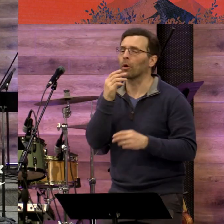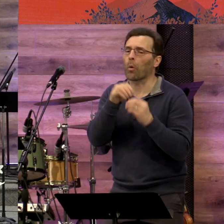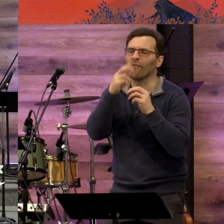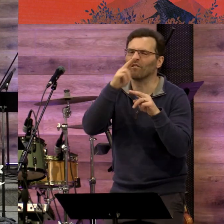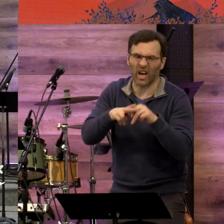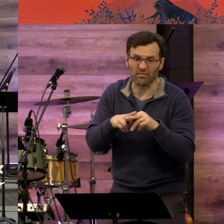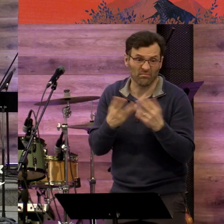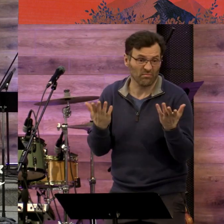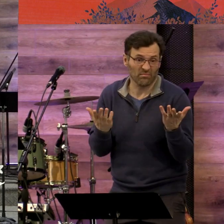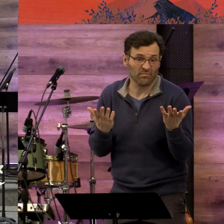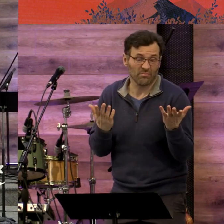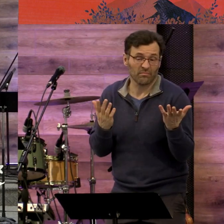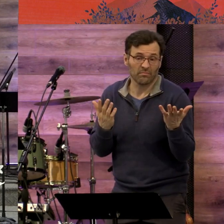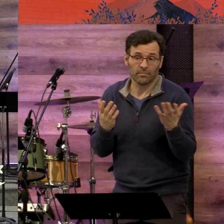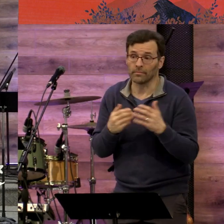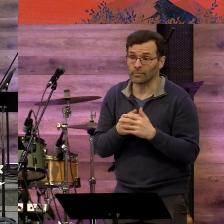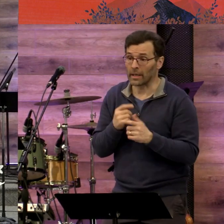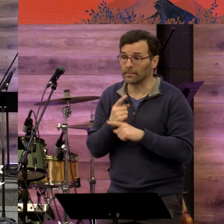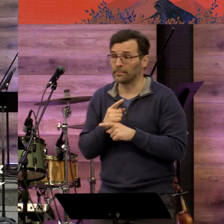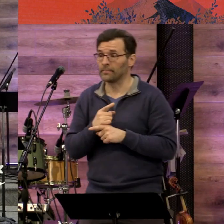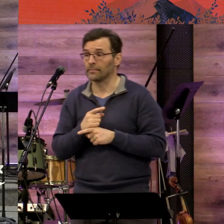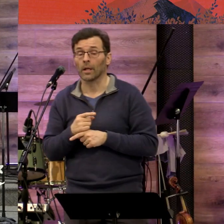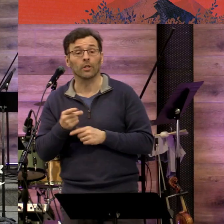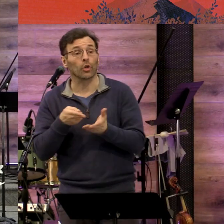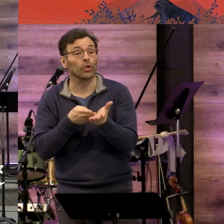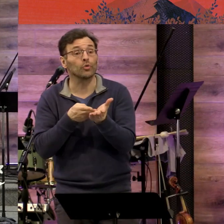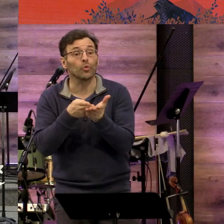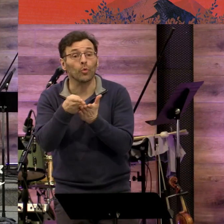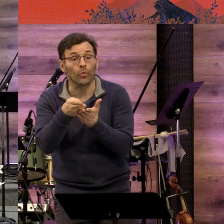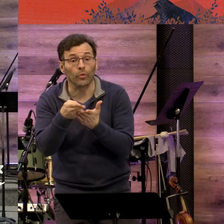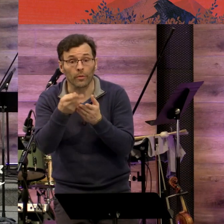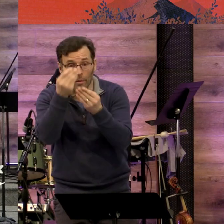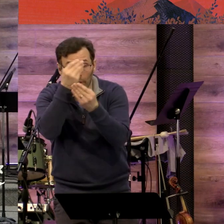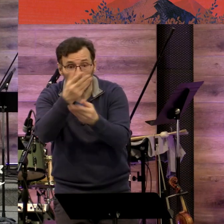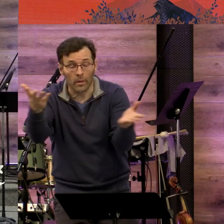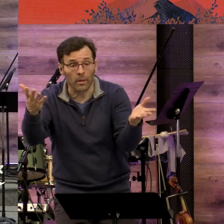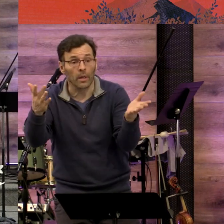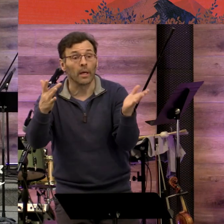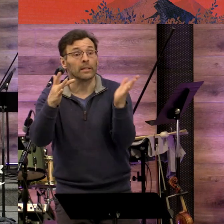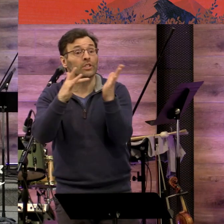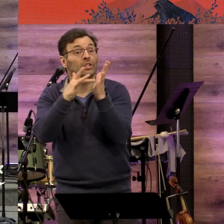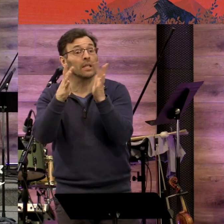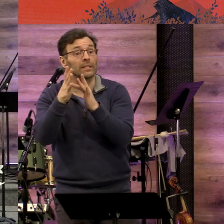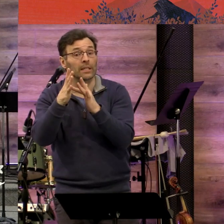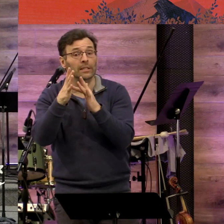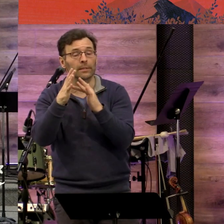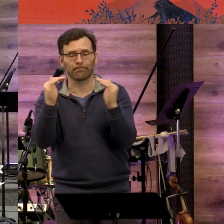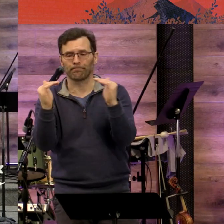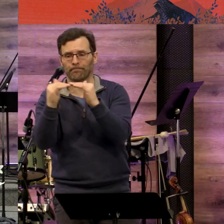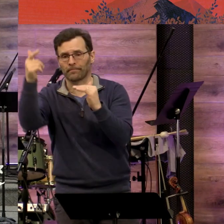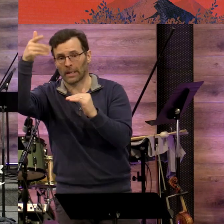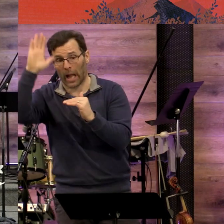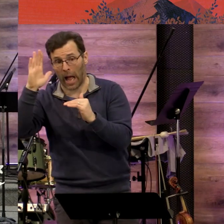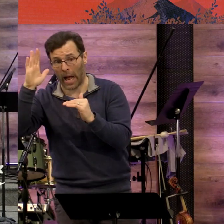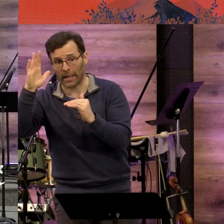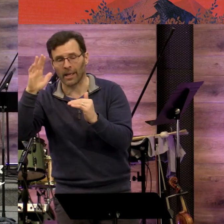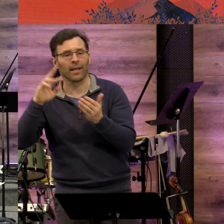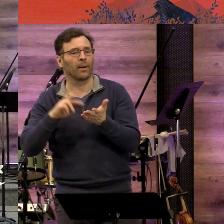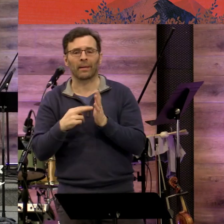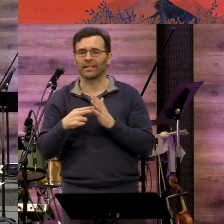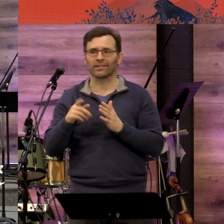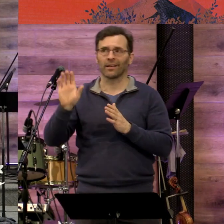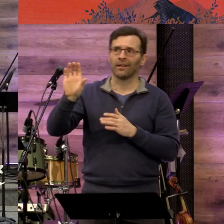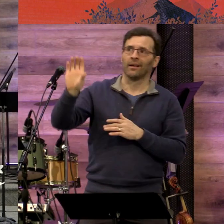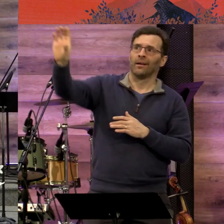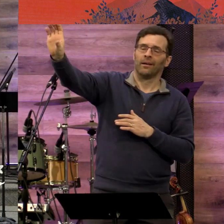boy, right? Here's the truth. Jesus is God, so we don't have to be.